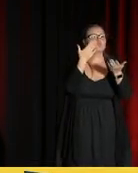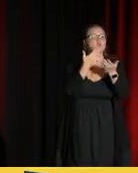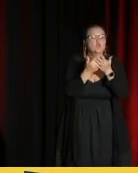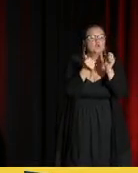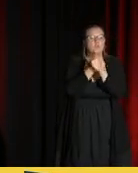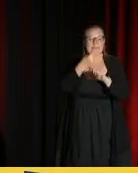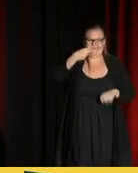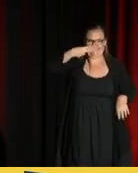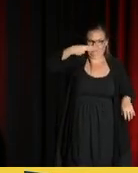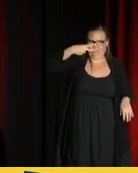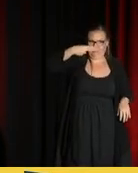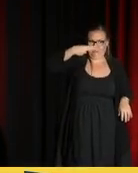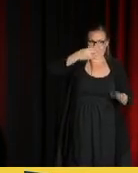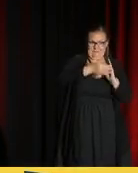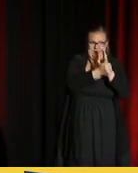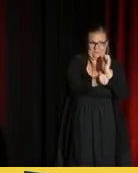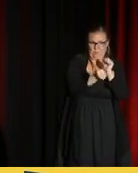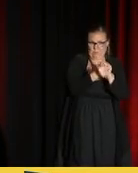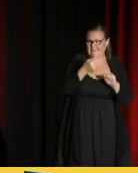of scissors.